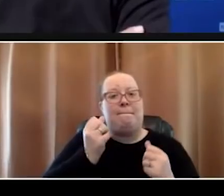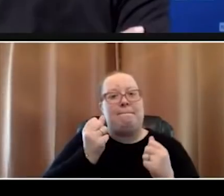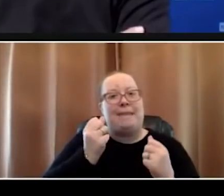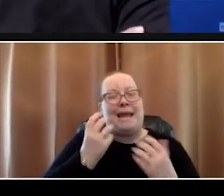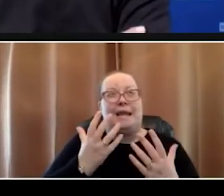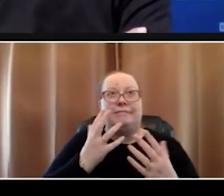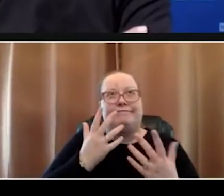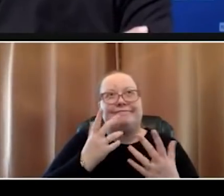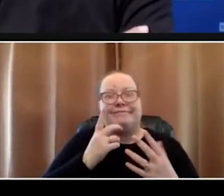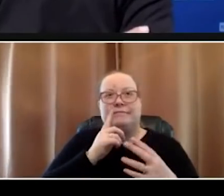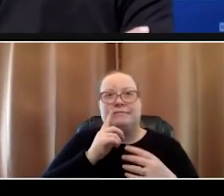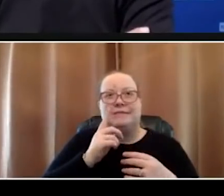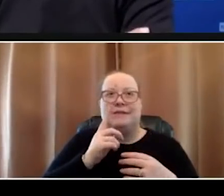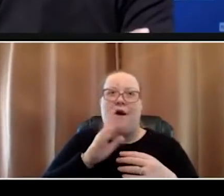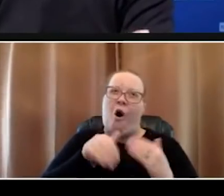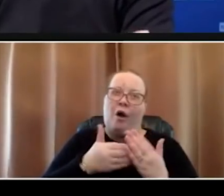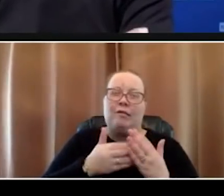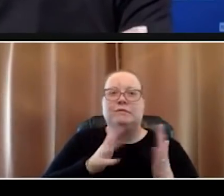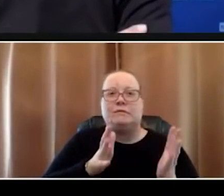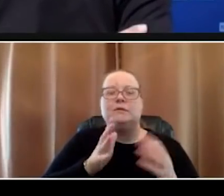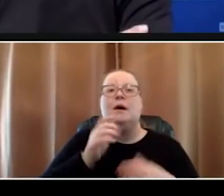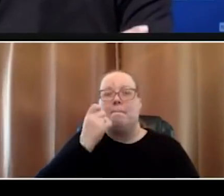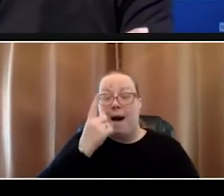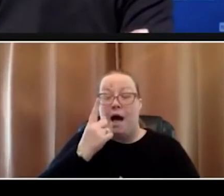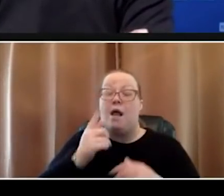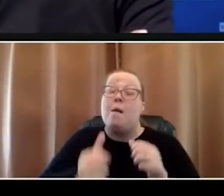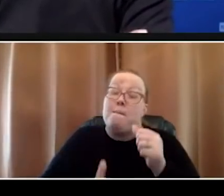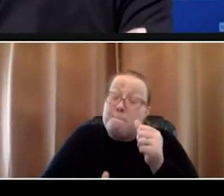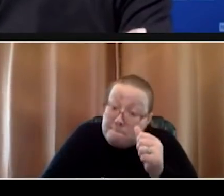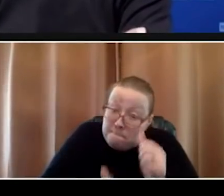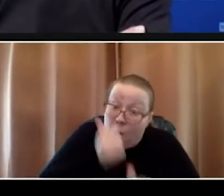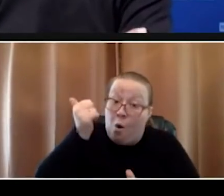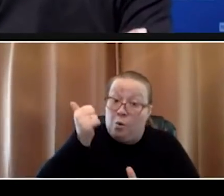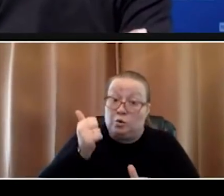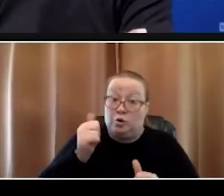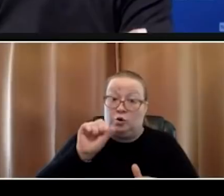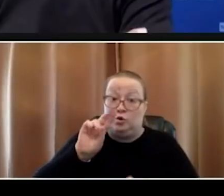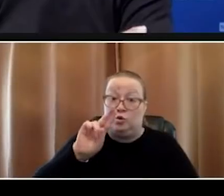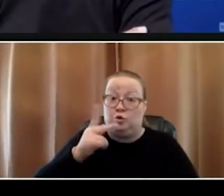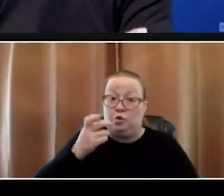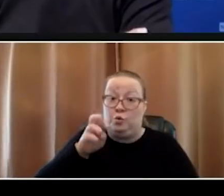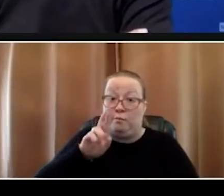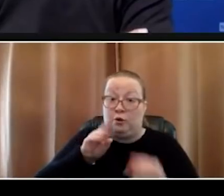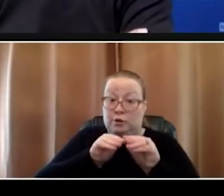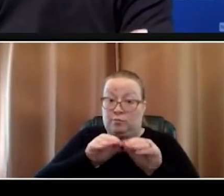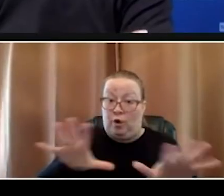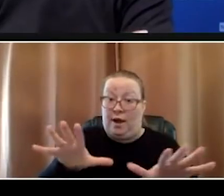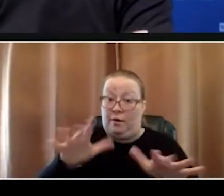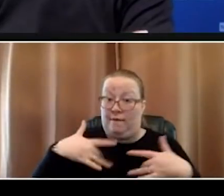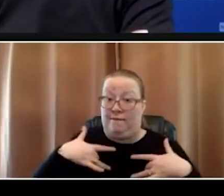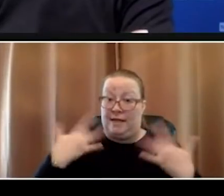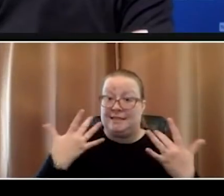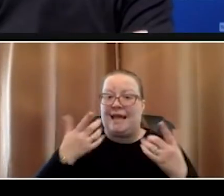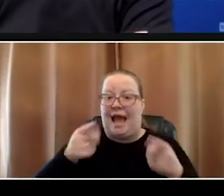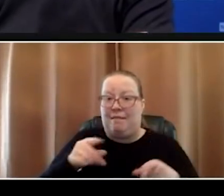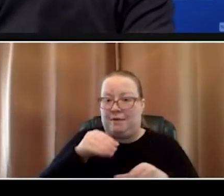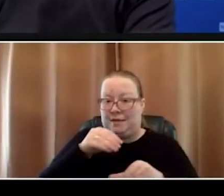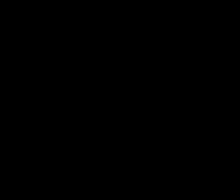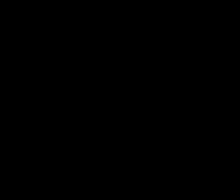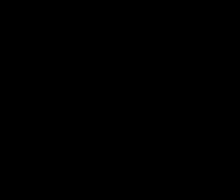in biology, but the overwhelming majority of super spreader events are those that occur indoor as opposed to